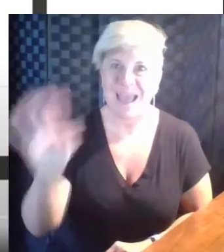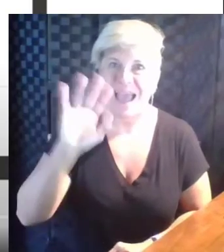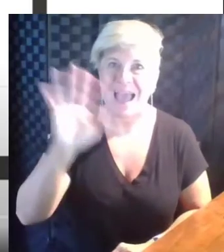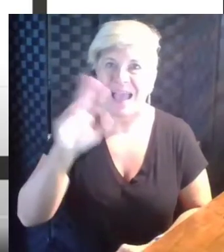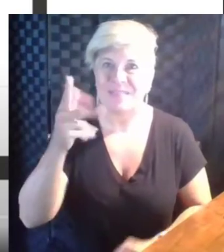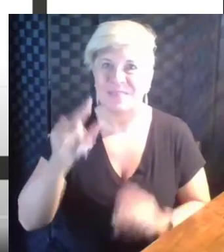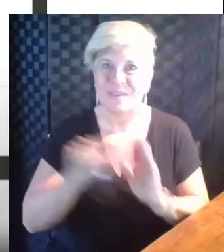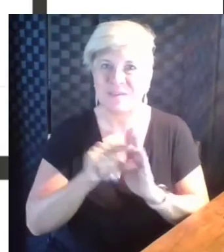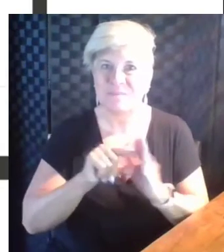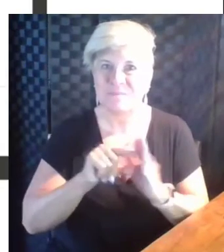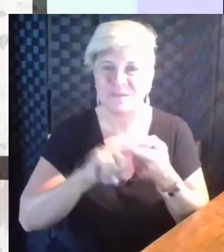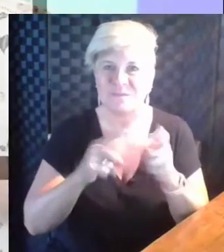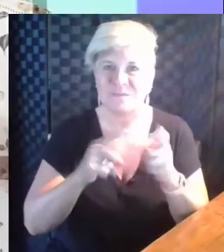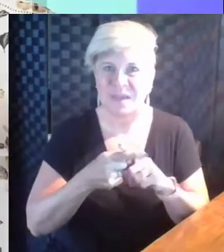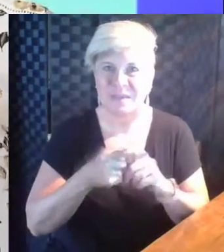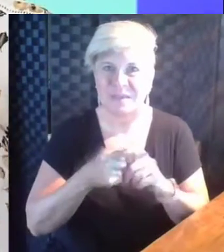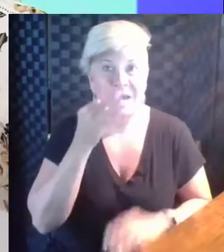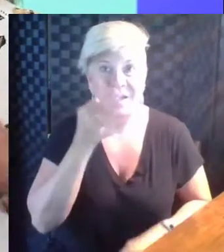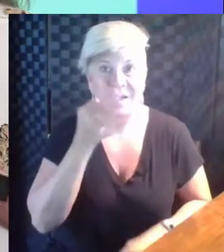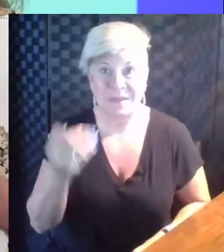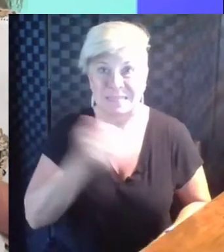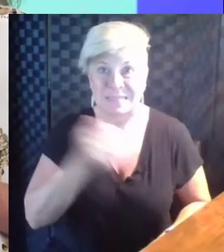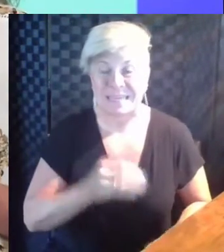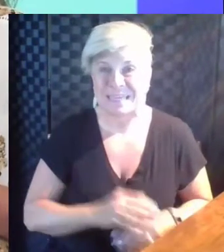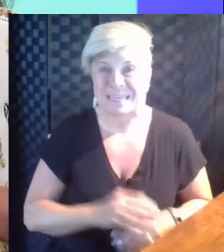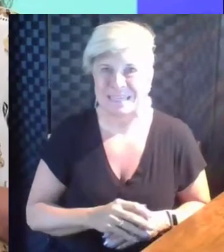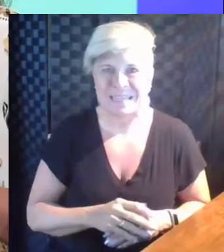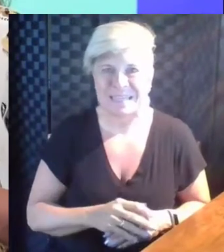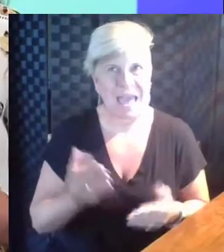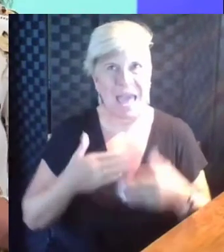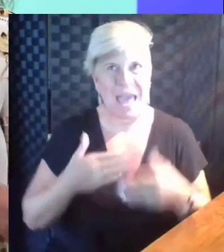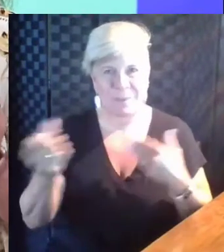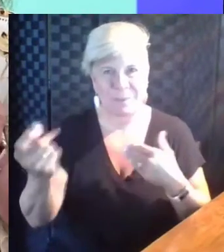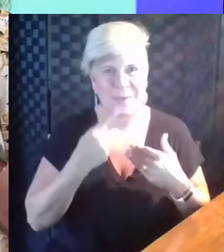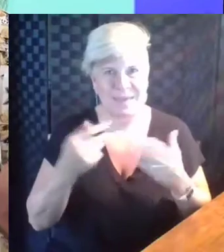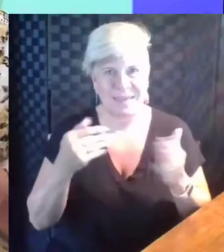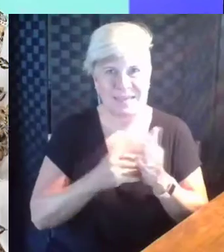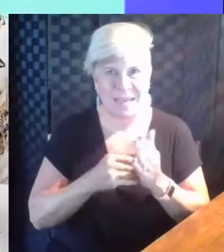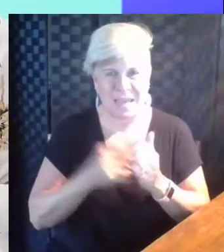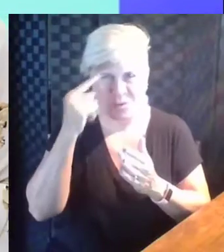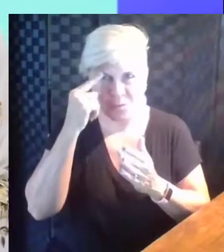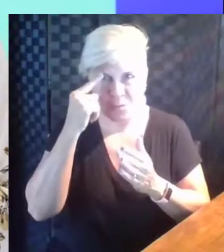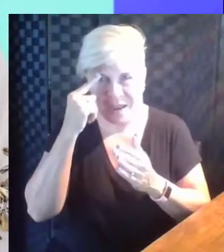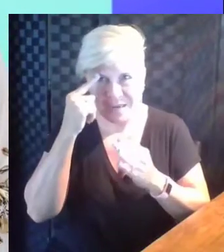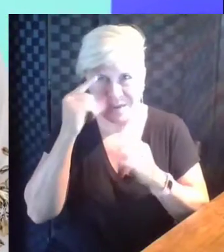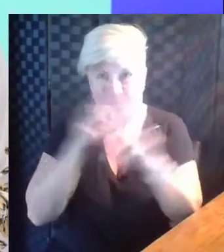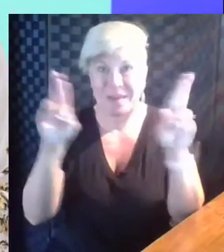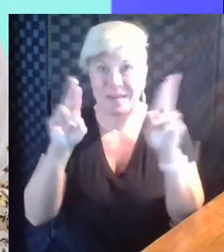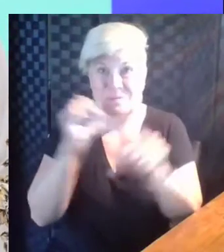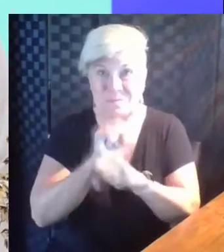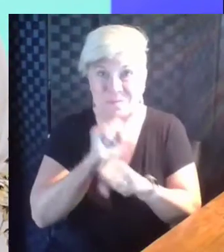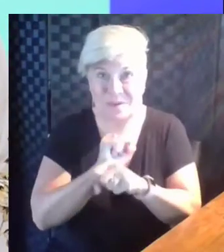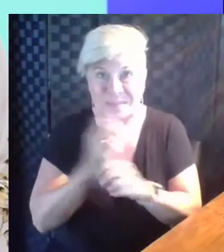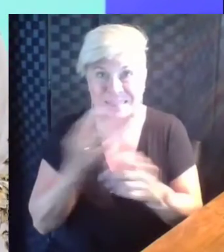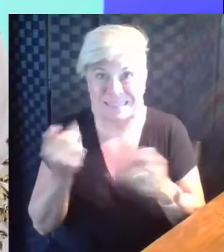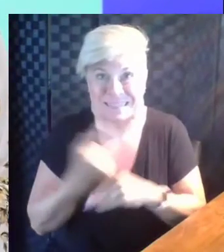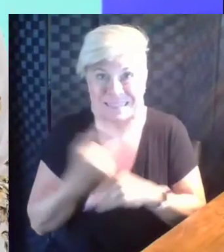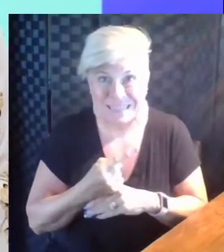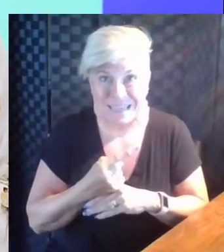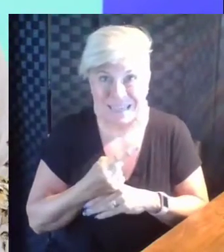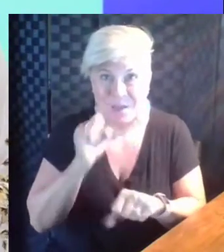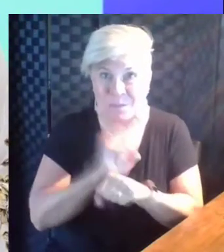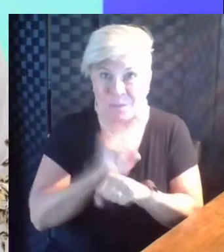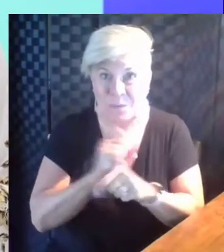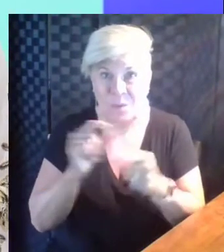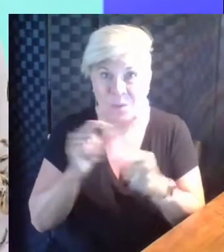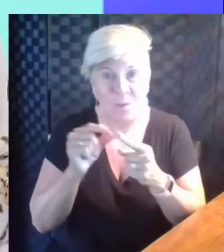Hi there, third grade friends. It's Mrs. Hoffman again. I am so glad you are back with me today. I hope your brain is on and ready to go because today we are working